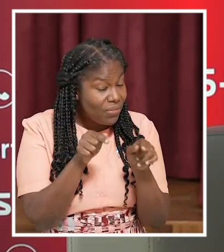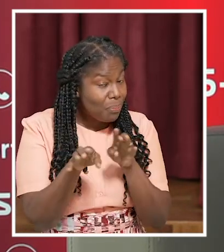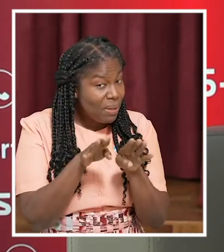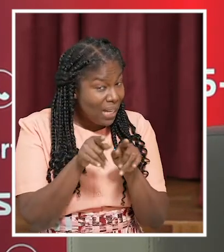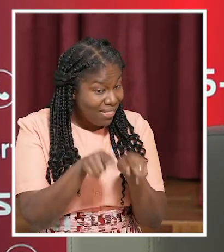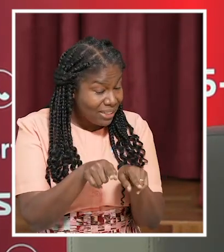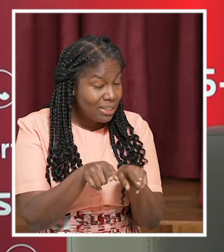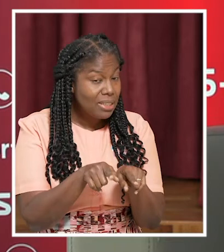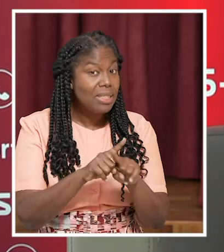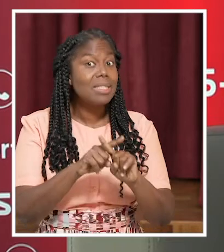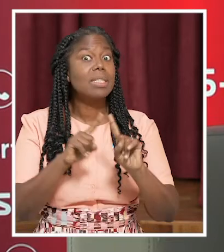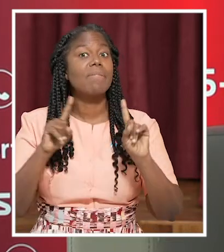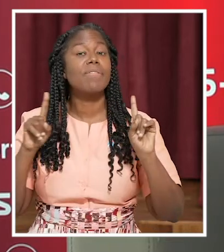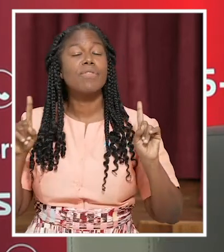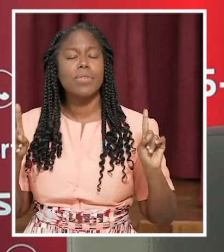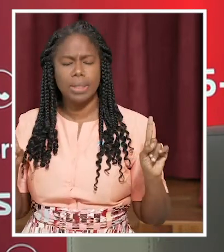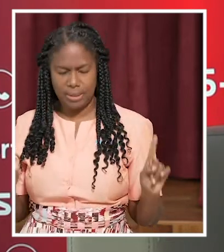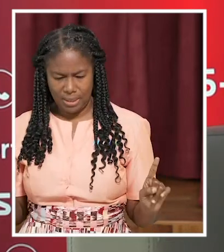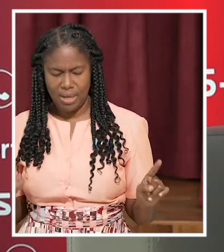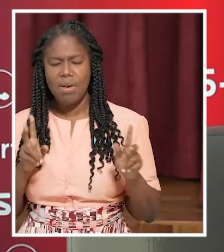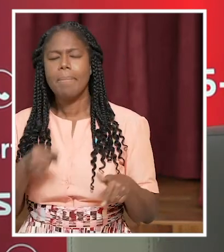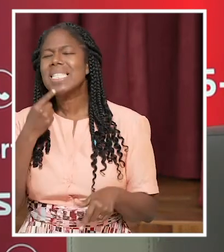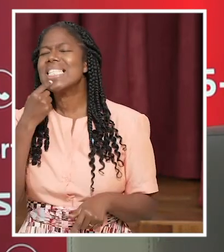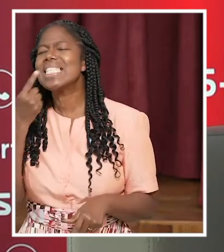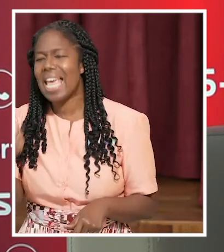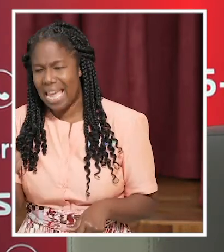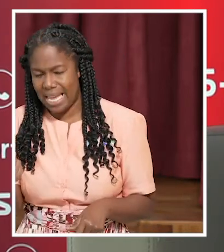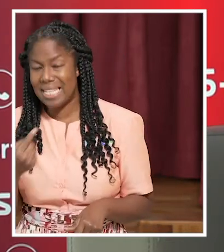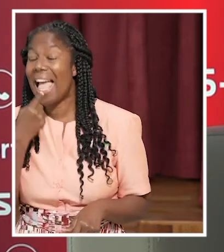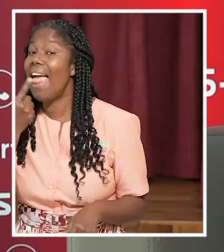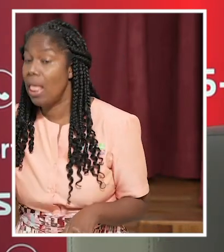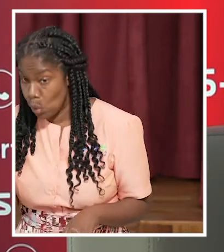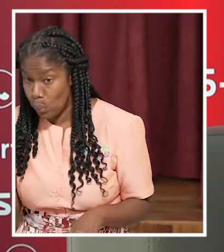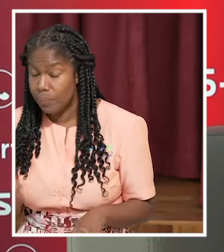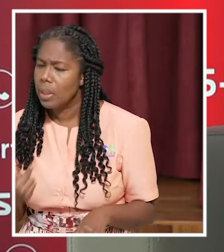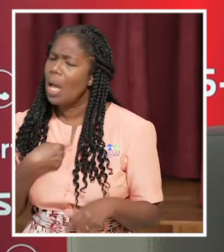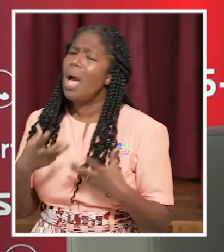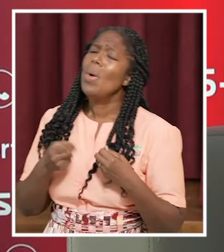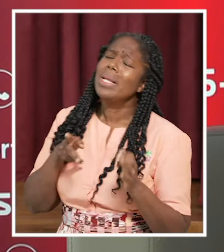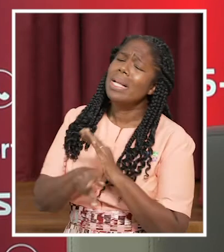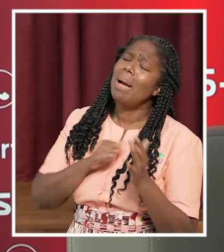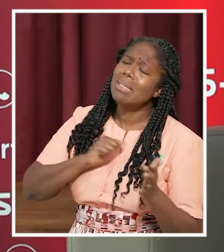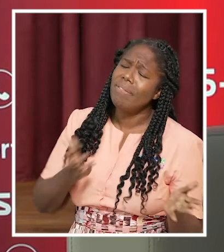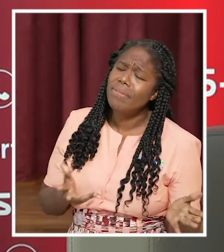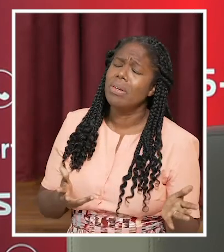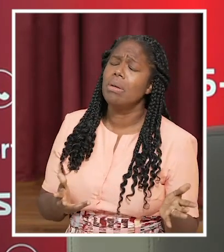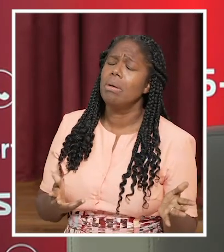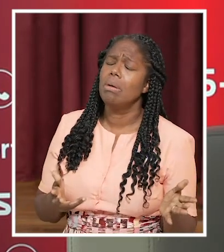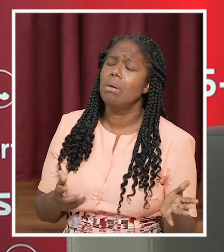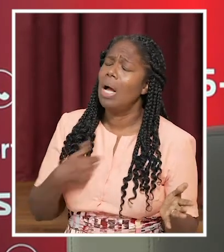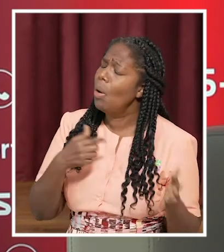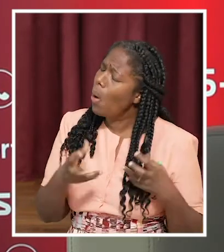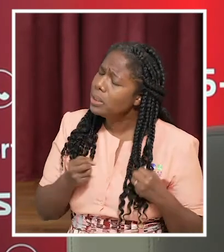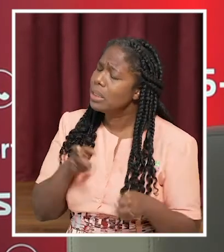know, I want to kill myself. I can't take this anymore. I don't want to live. They may say that constantly for some